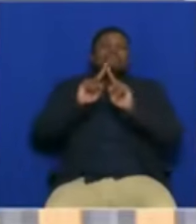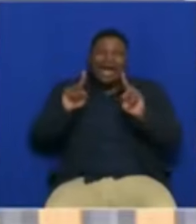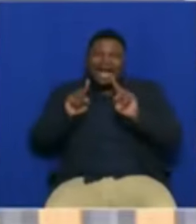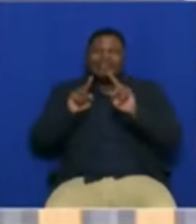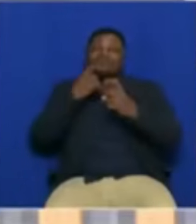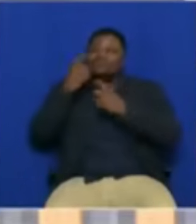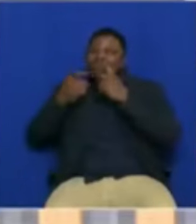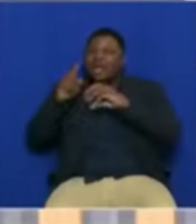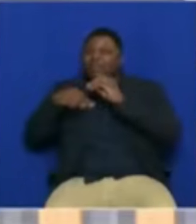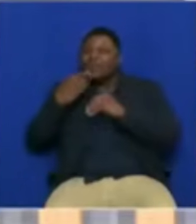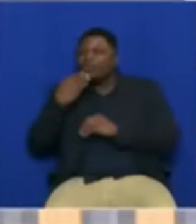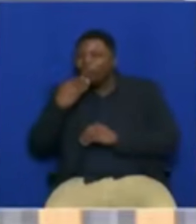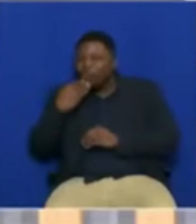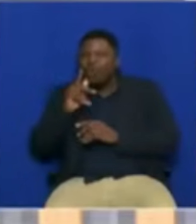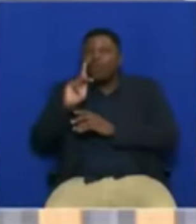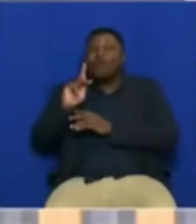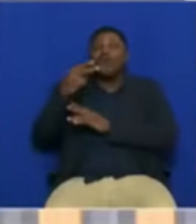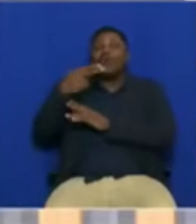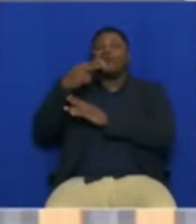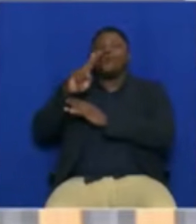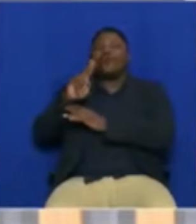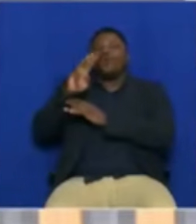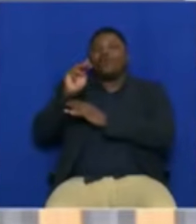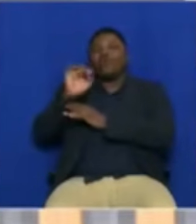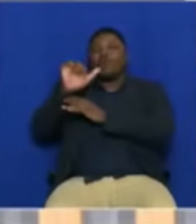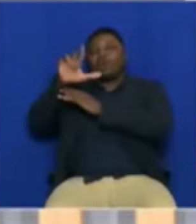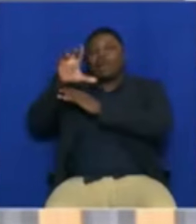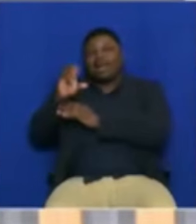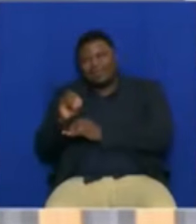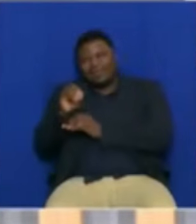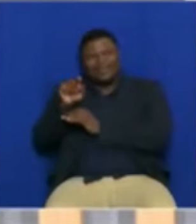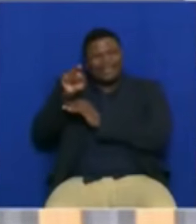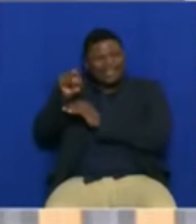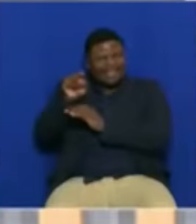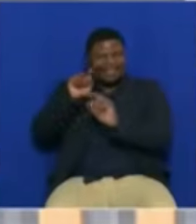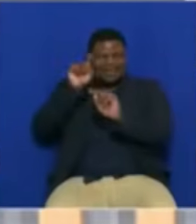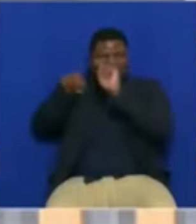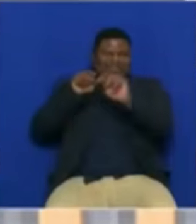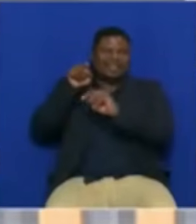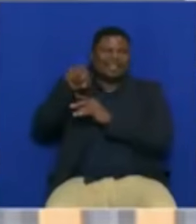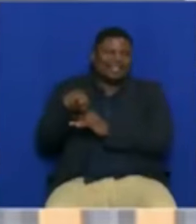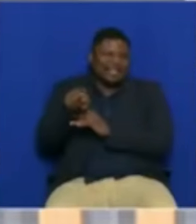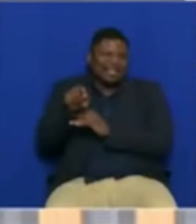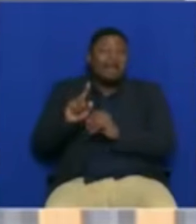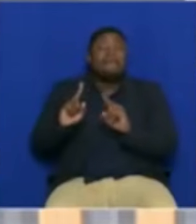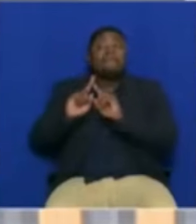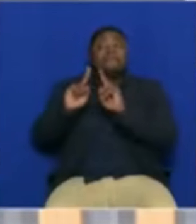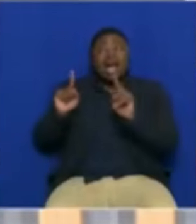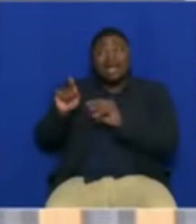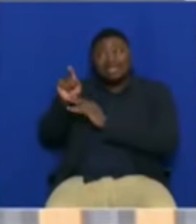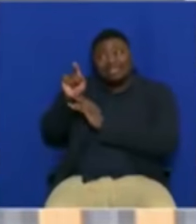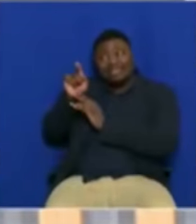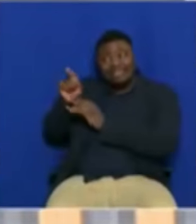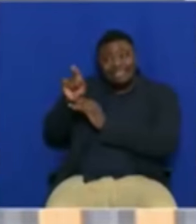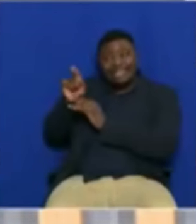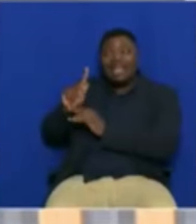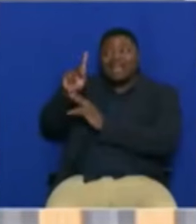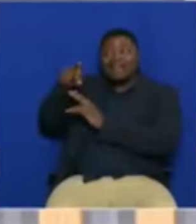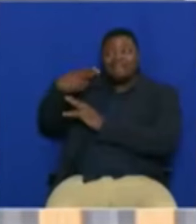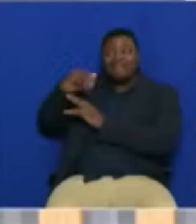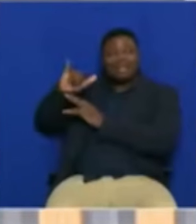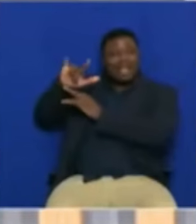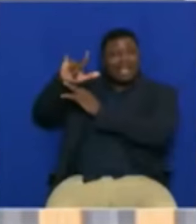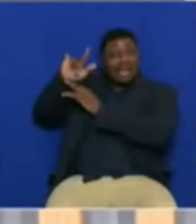Yes. So Colonel Phillips says, I've looked at 404. It does not contain any